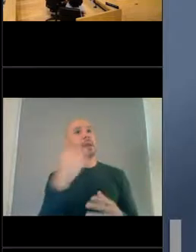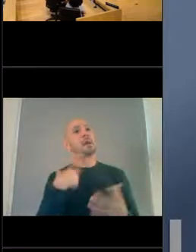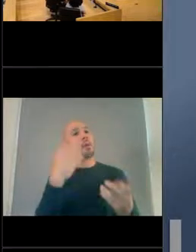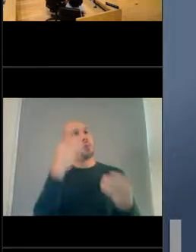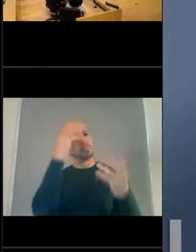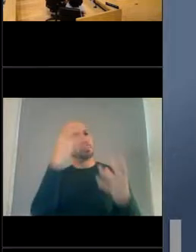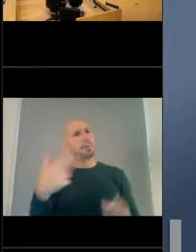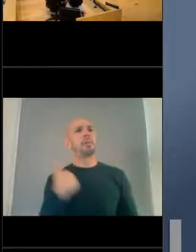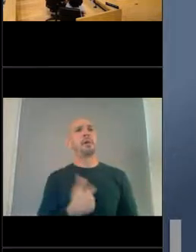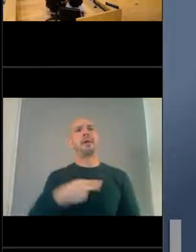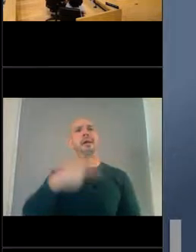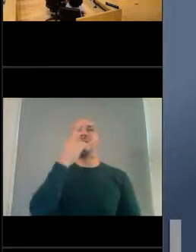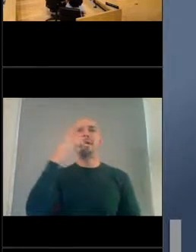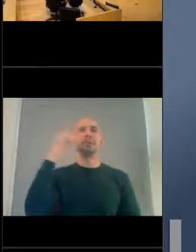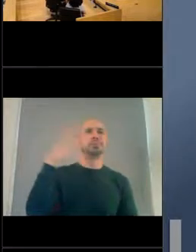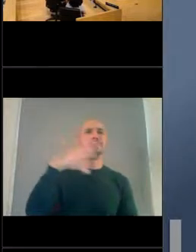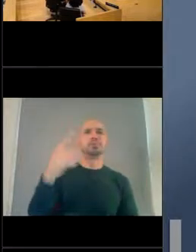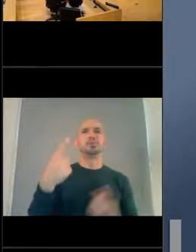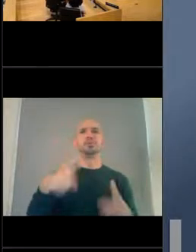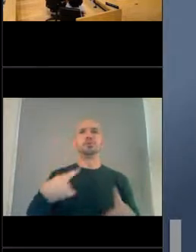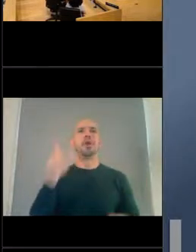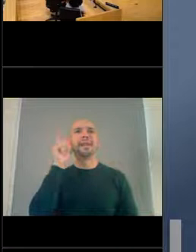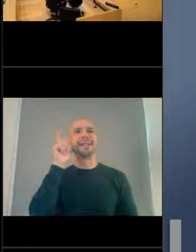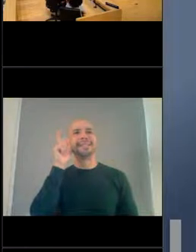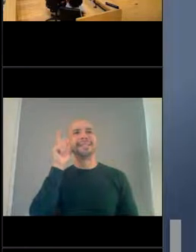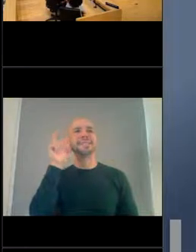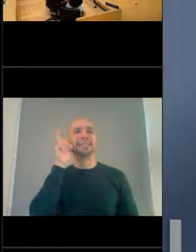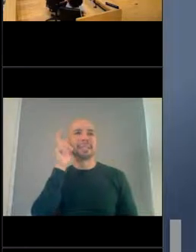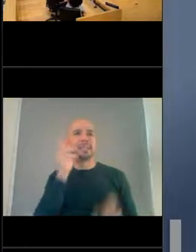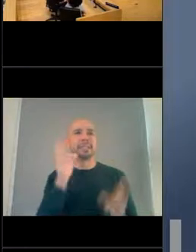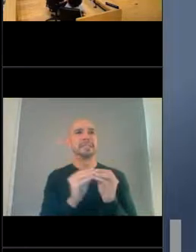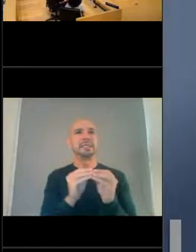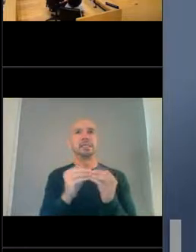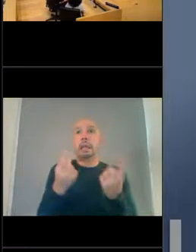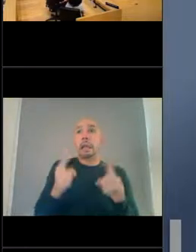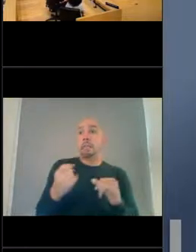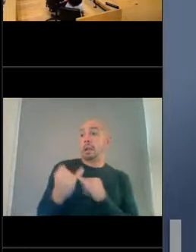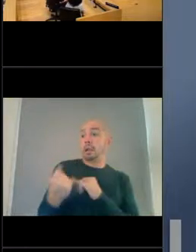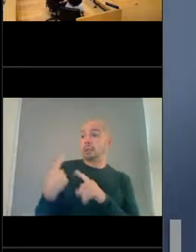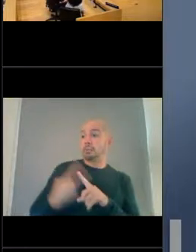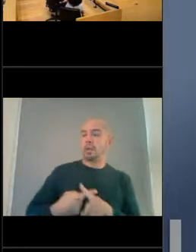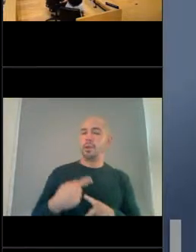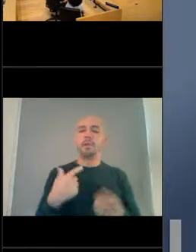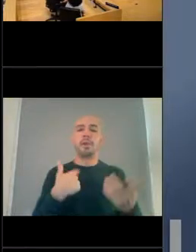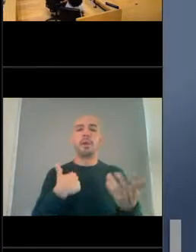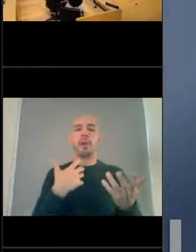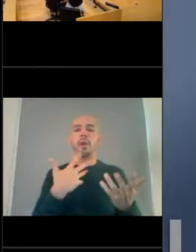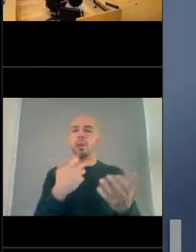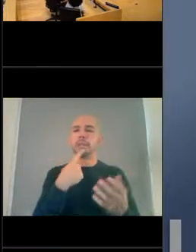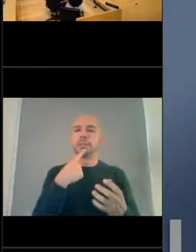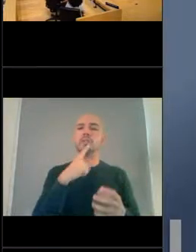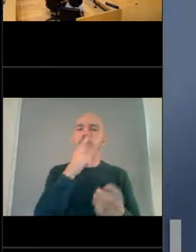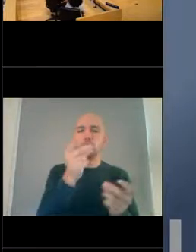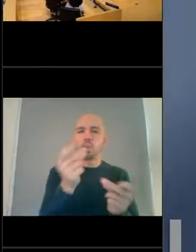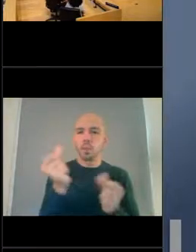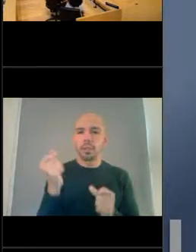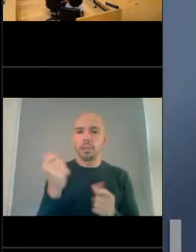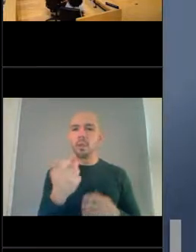session that occurred um last month and so um just real quick i wanted to say